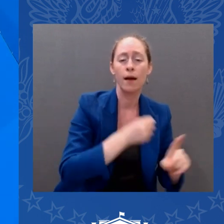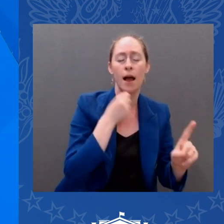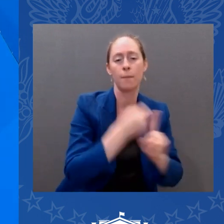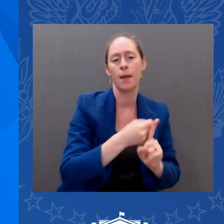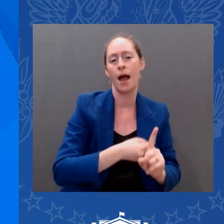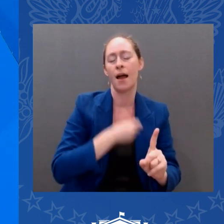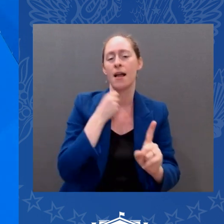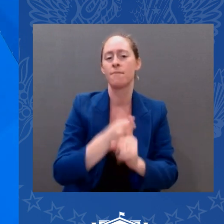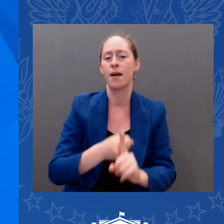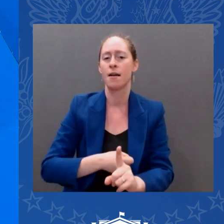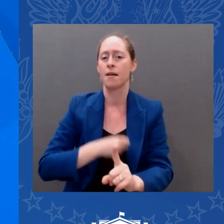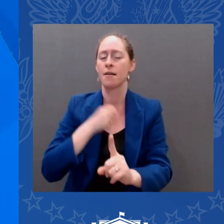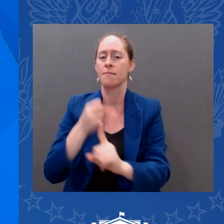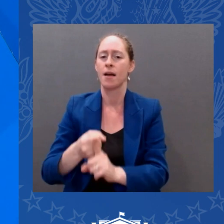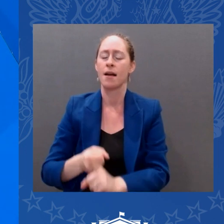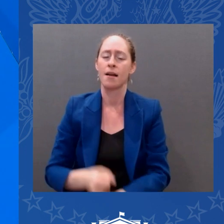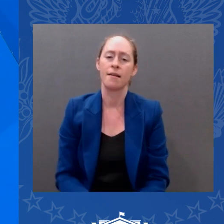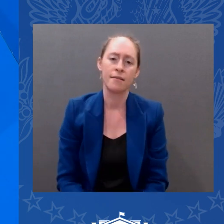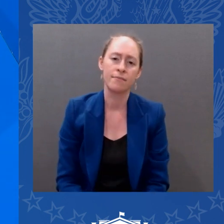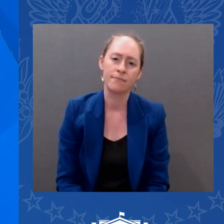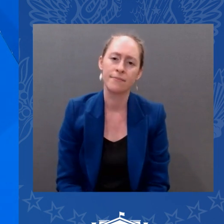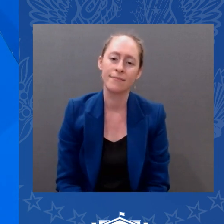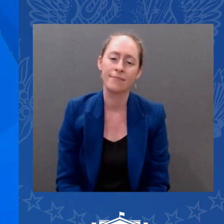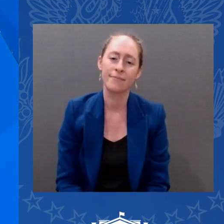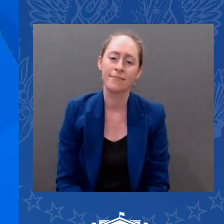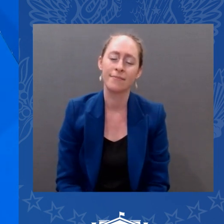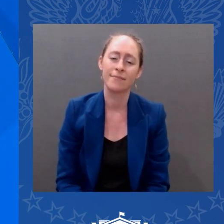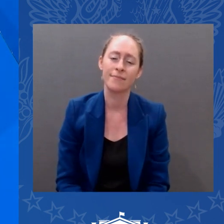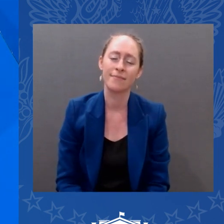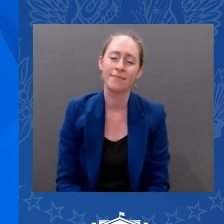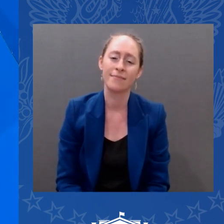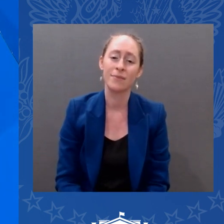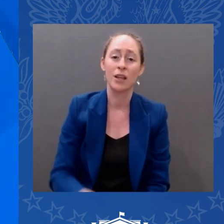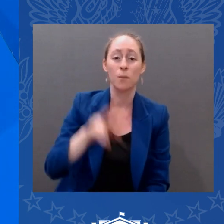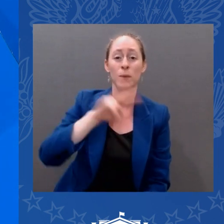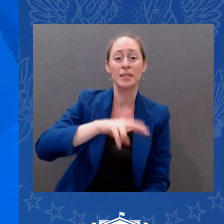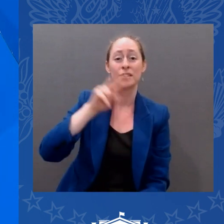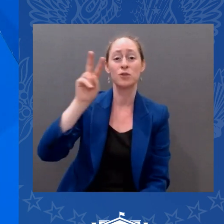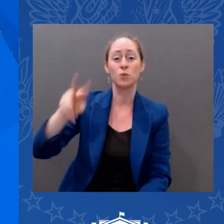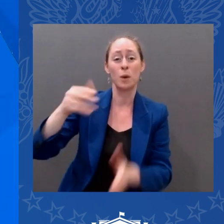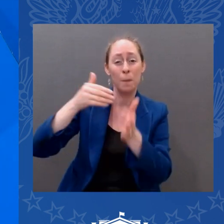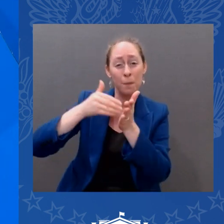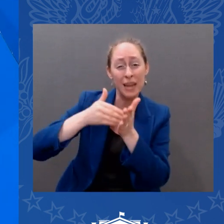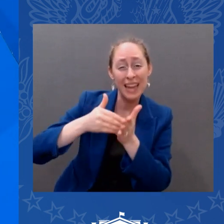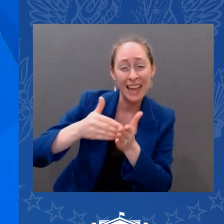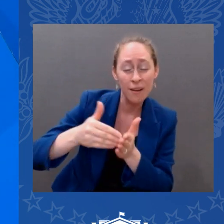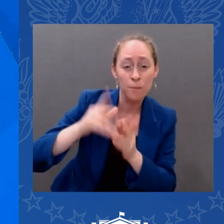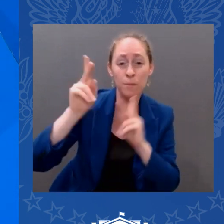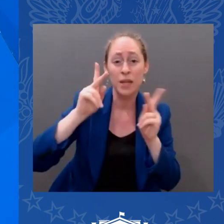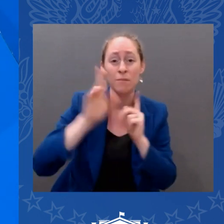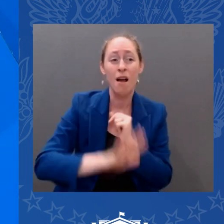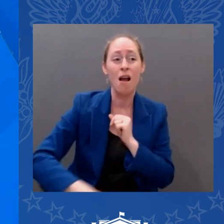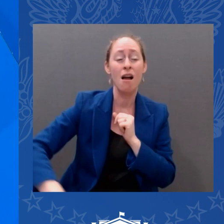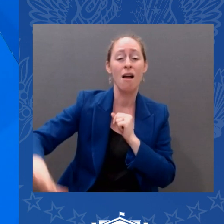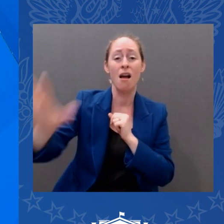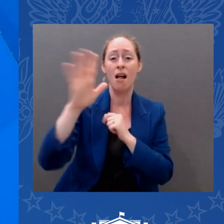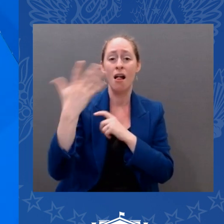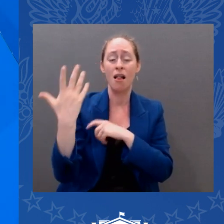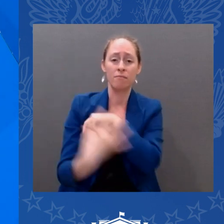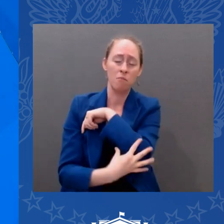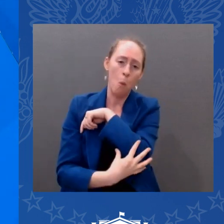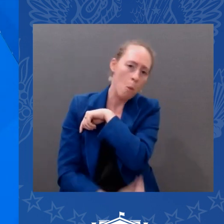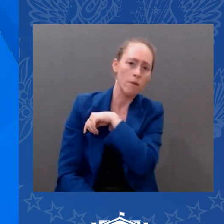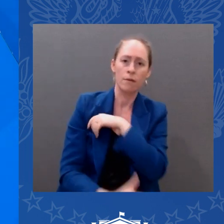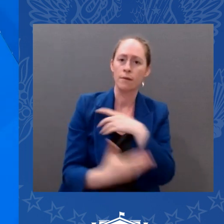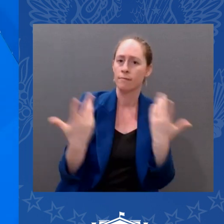people fell into poverty in just the first year of the pandemic. Inequity continues to